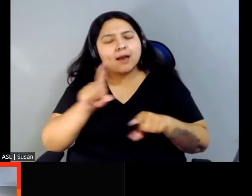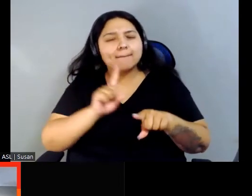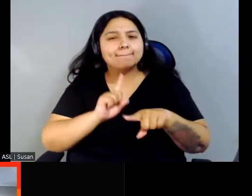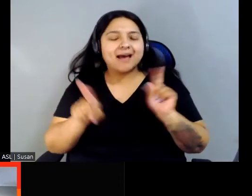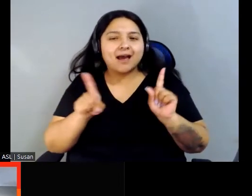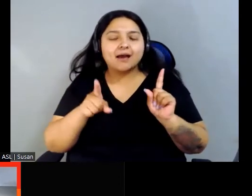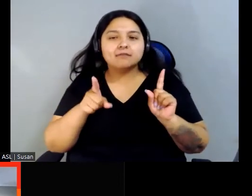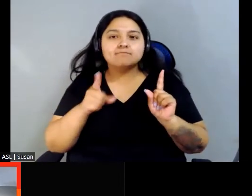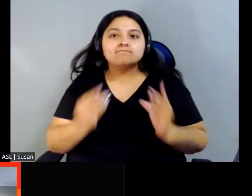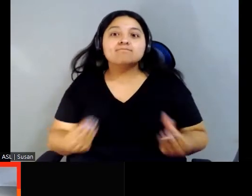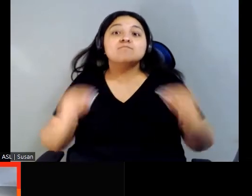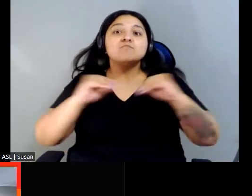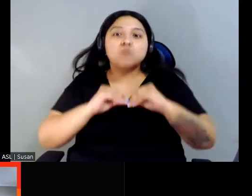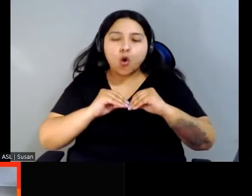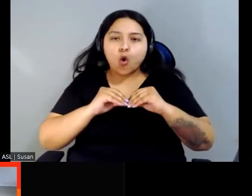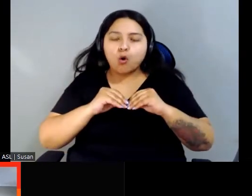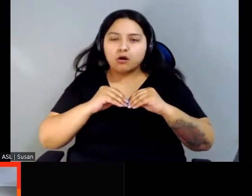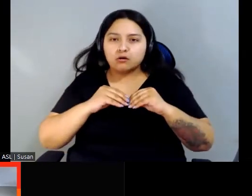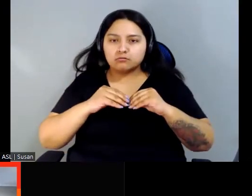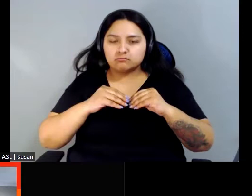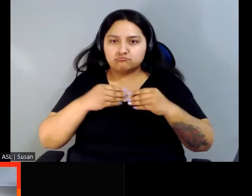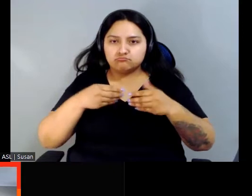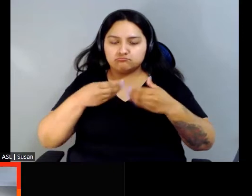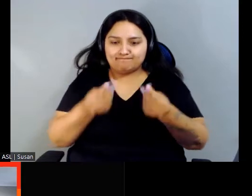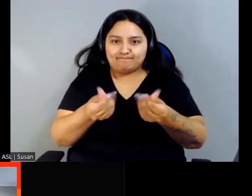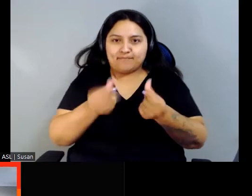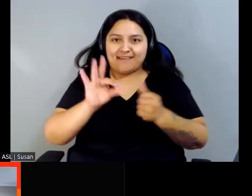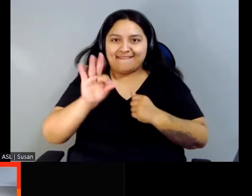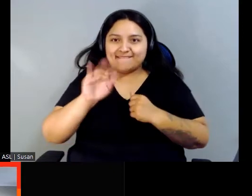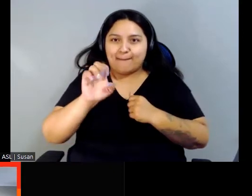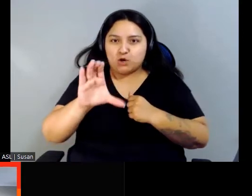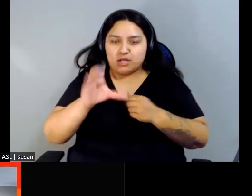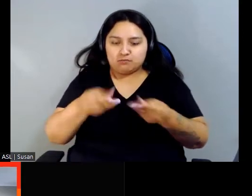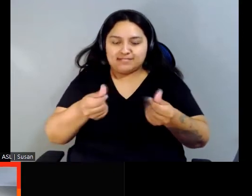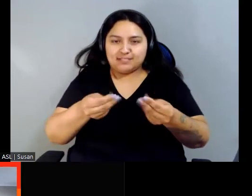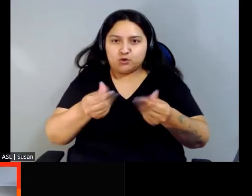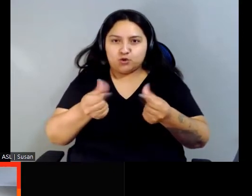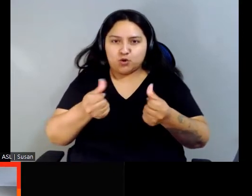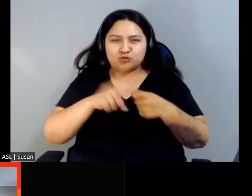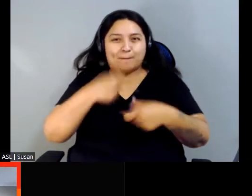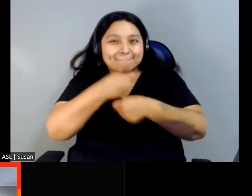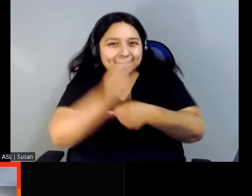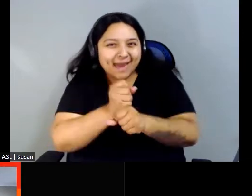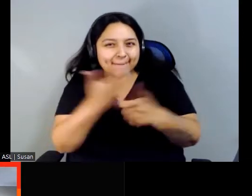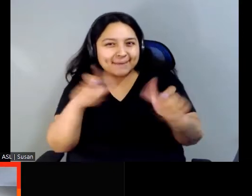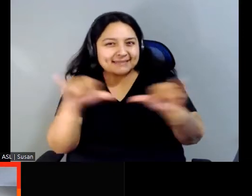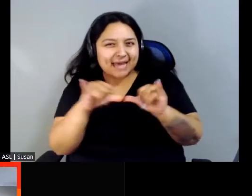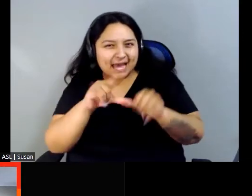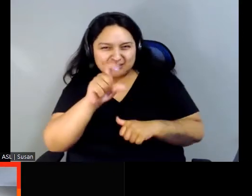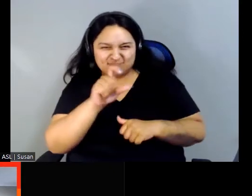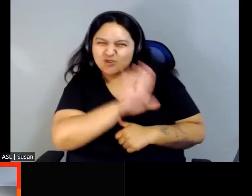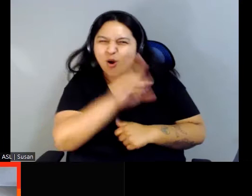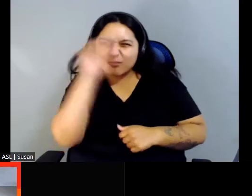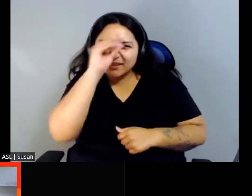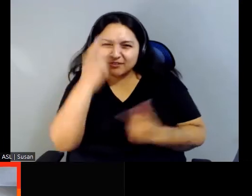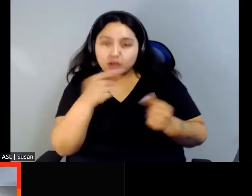fabric to create for larger sizes. It costs more money. So like, what do you think about that, being that you now own your own business and you offer up to a